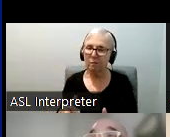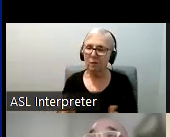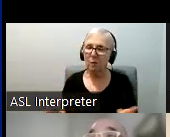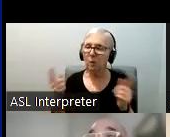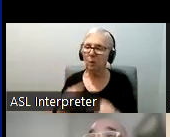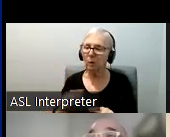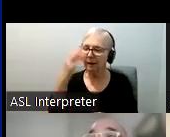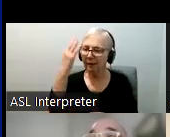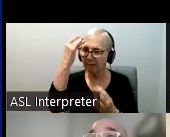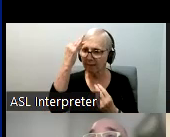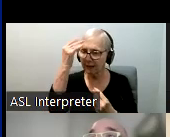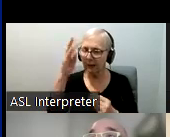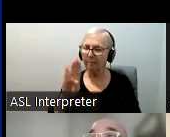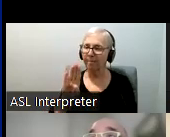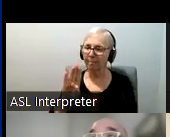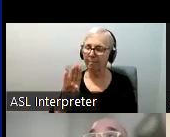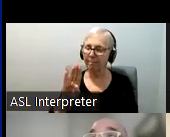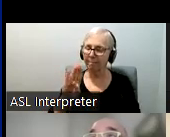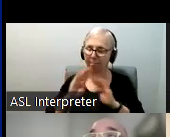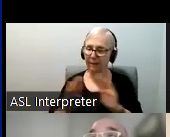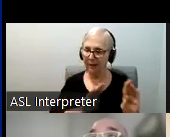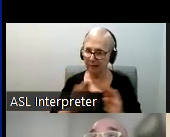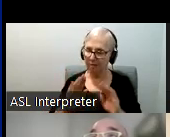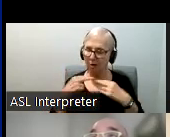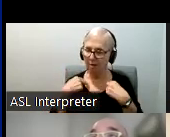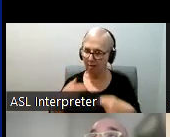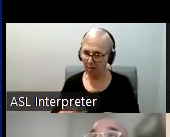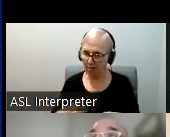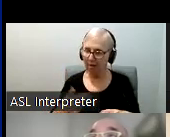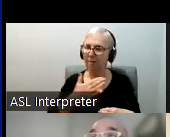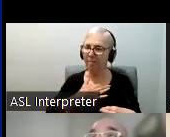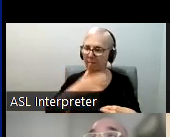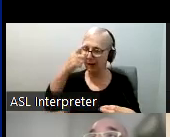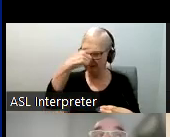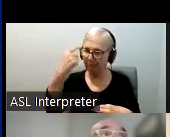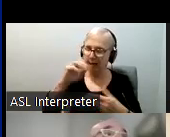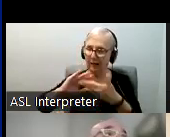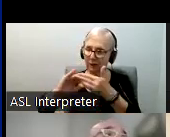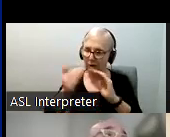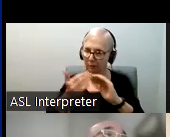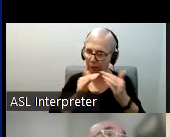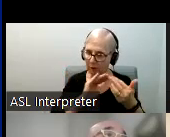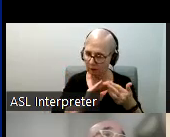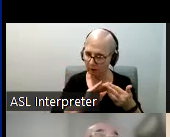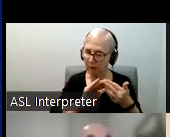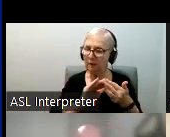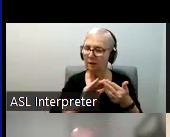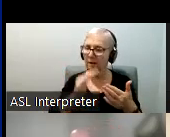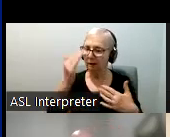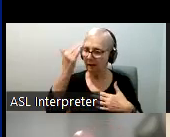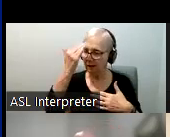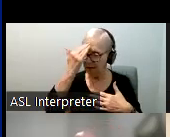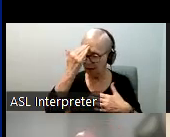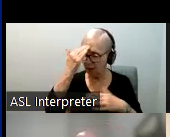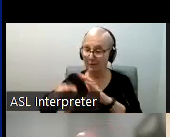about behavioral health and my Black community, and I know this is like out of